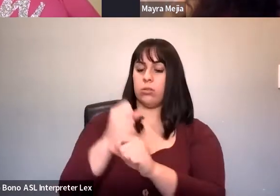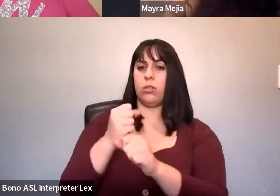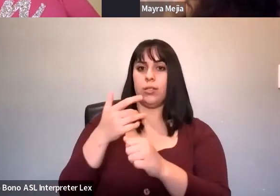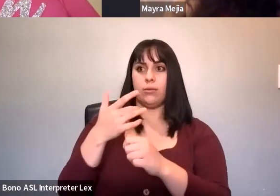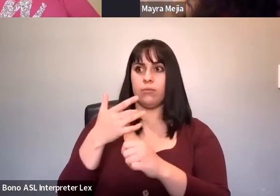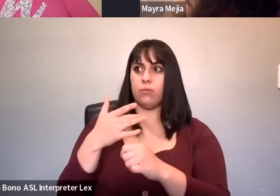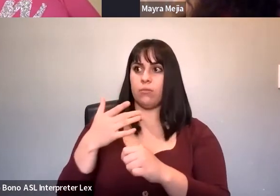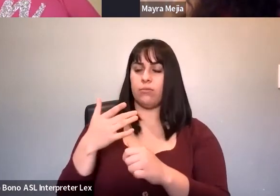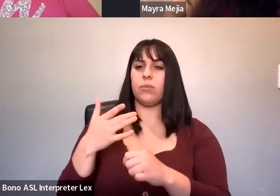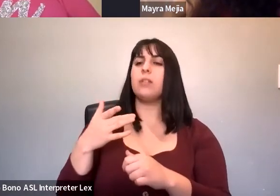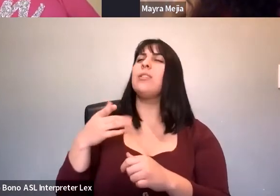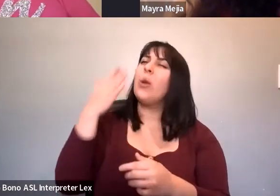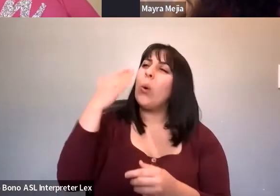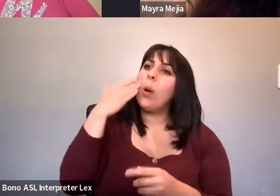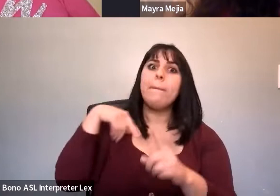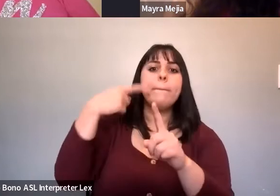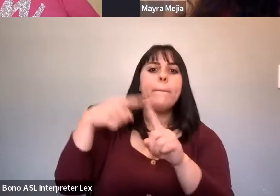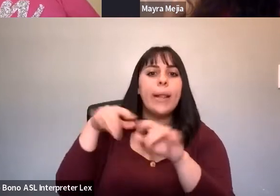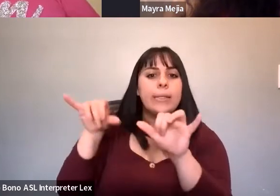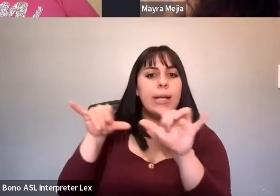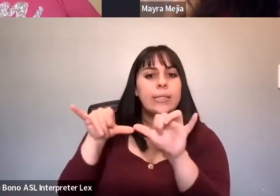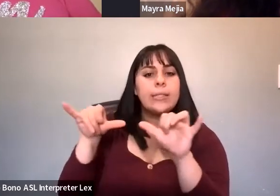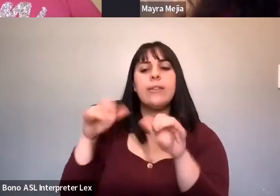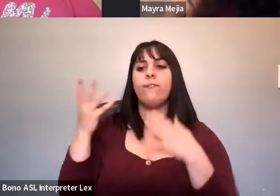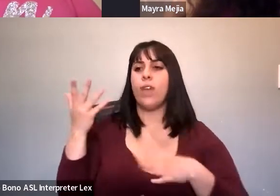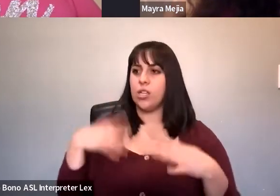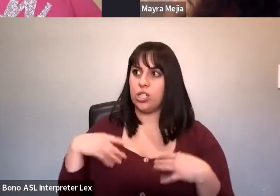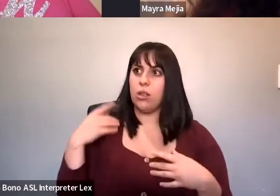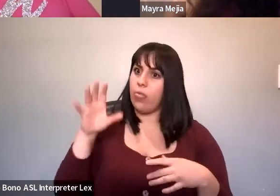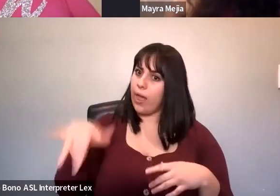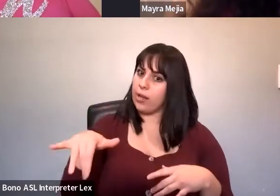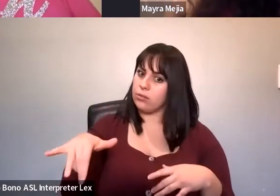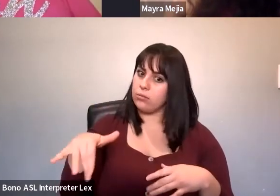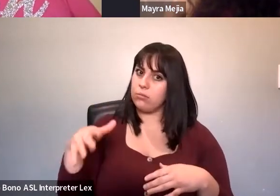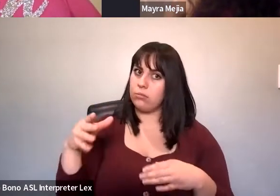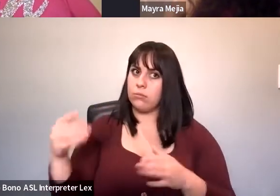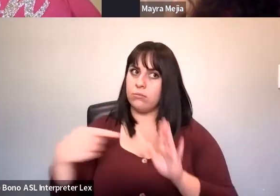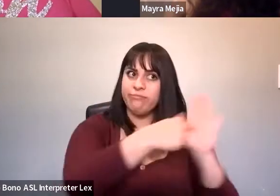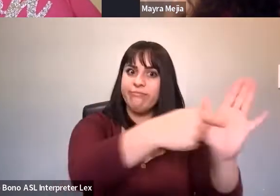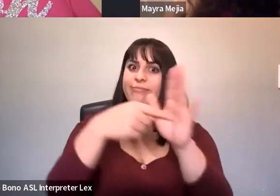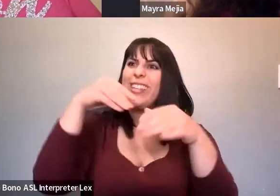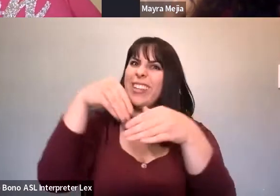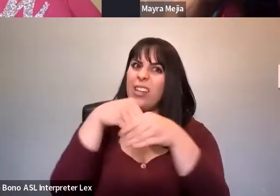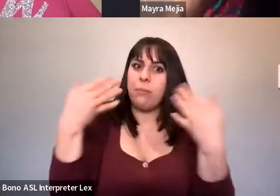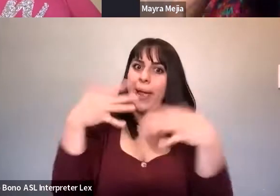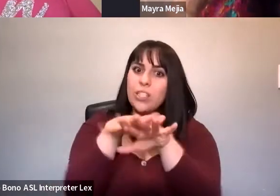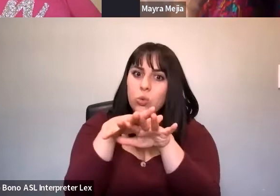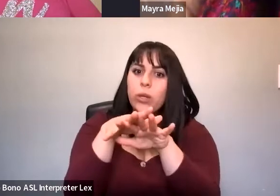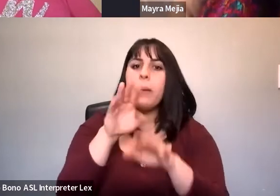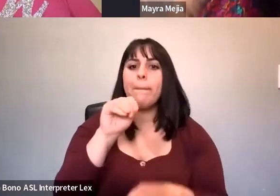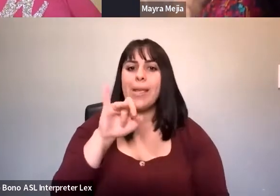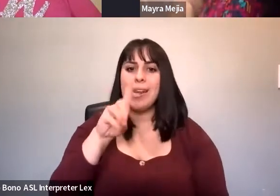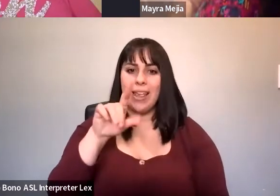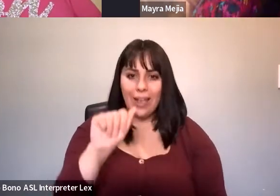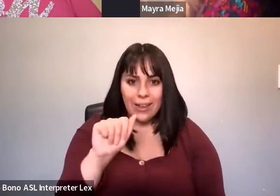plus size fashion being featured more by mainstream media, because we know that terms like body